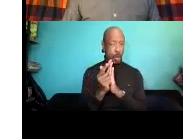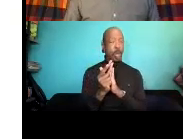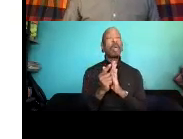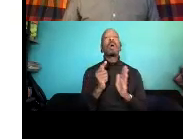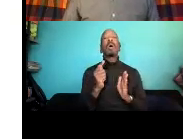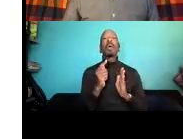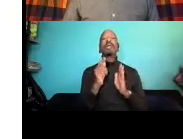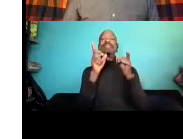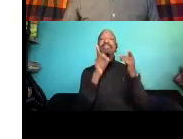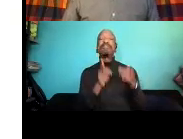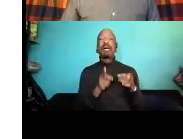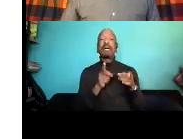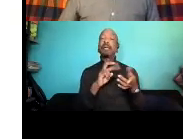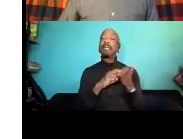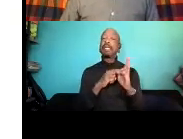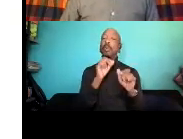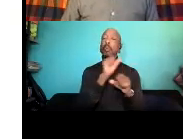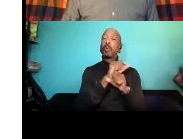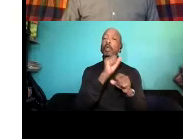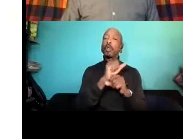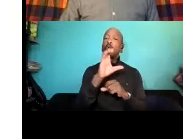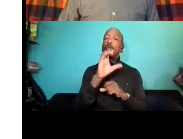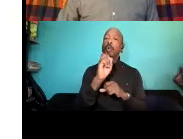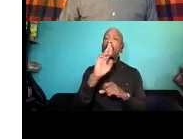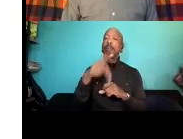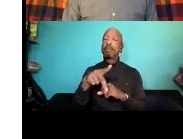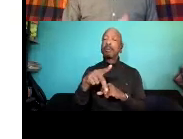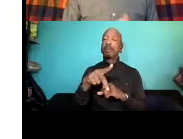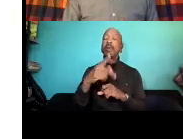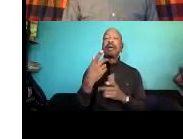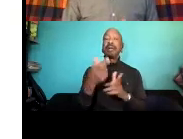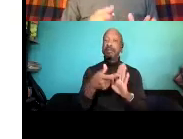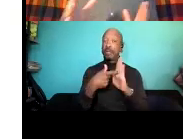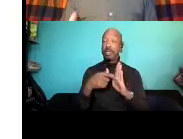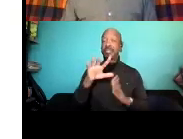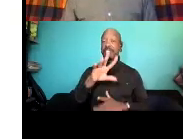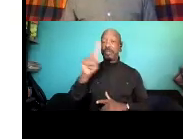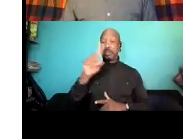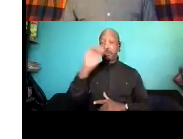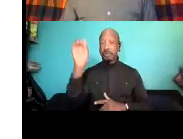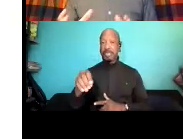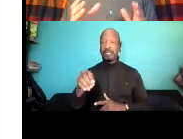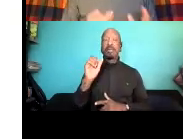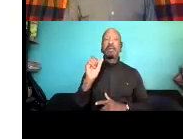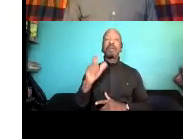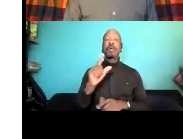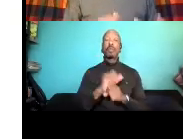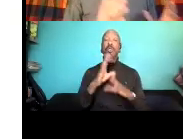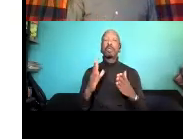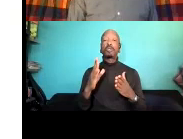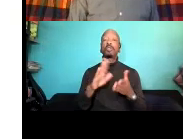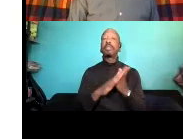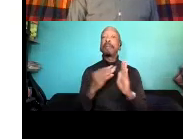worker cooperatives are, and that it requires 51% of all the workers to be either members